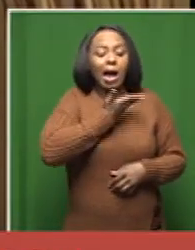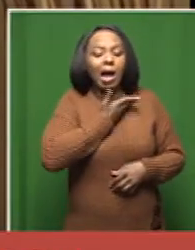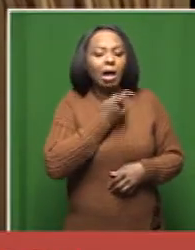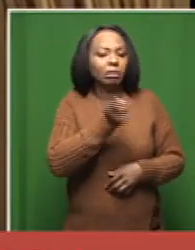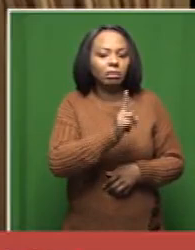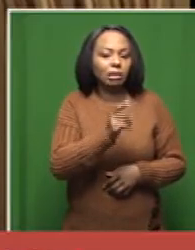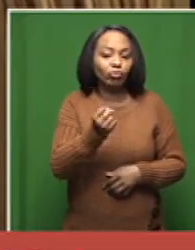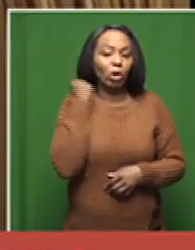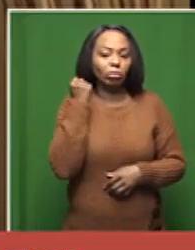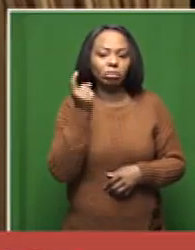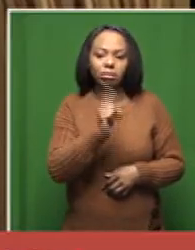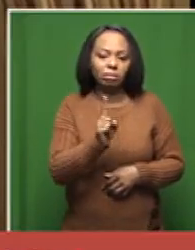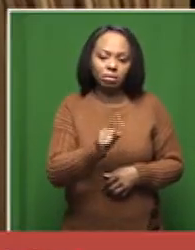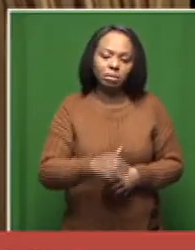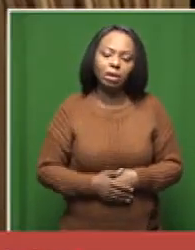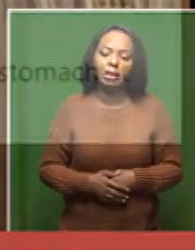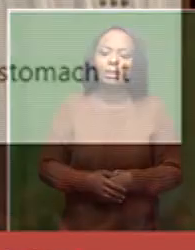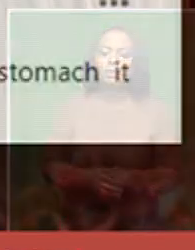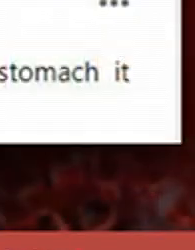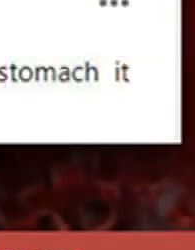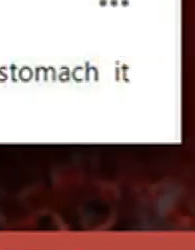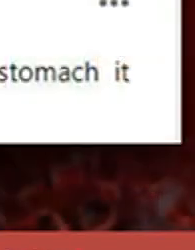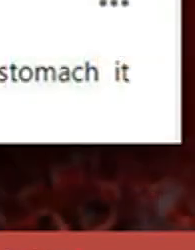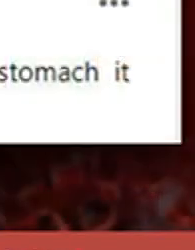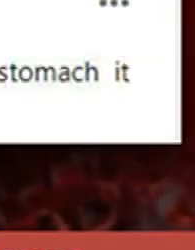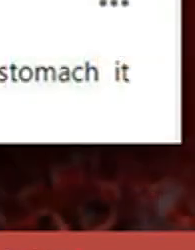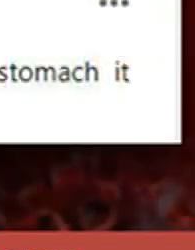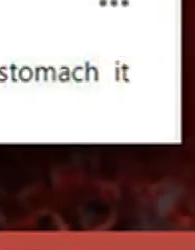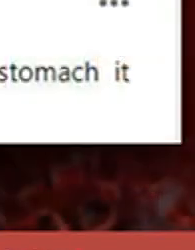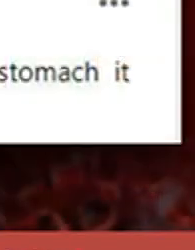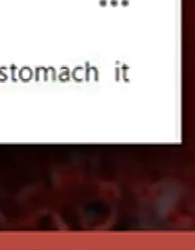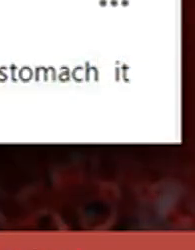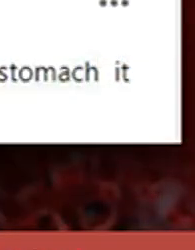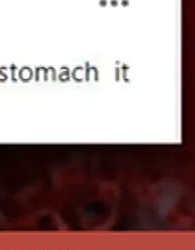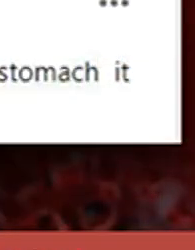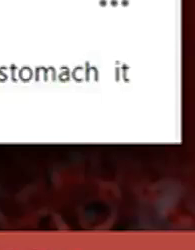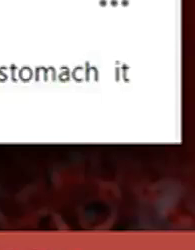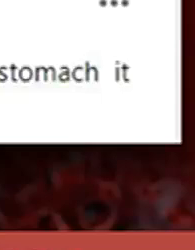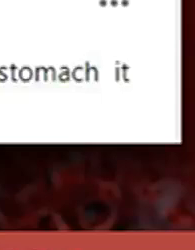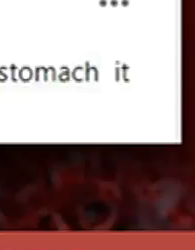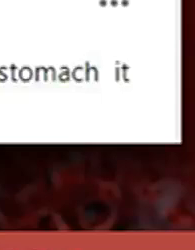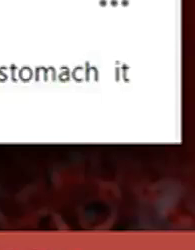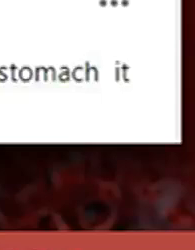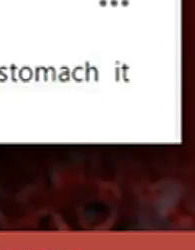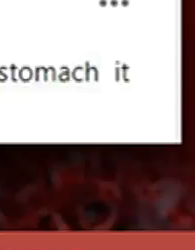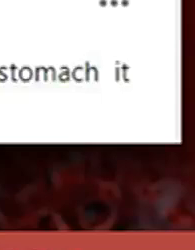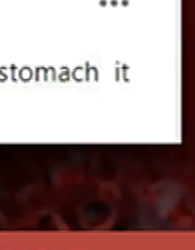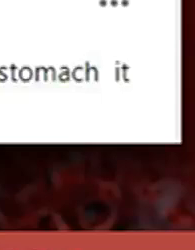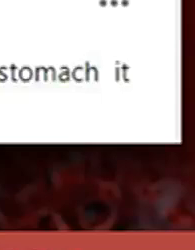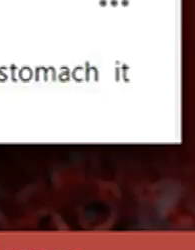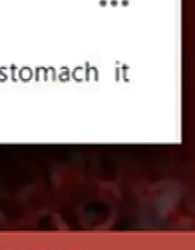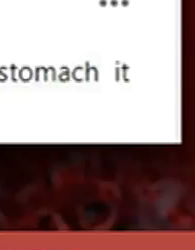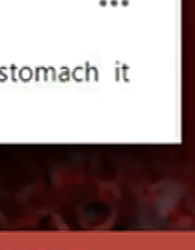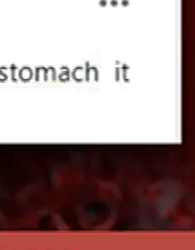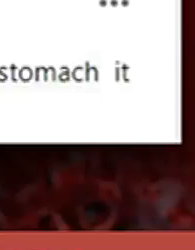without a prescription. Lindiwe is asking about a runny tummy. Is that a post-COVID